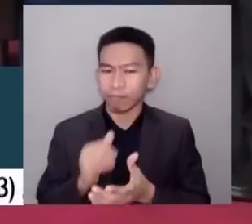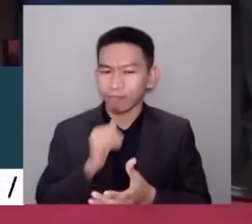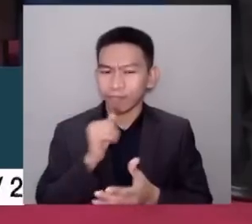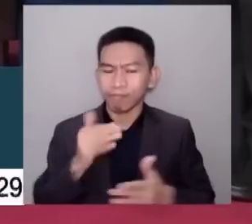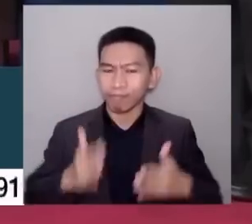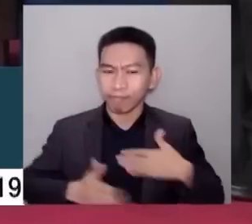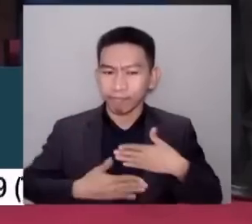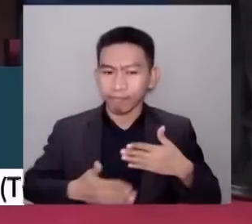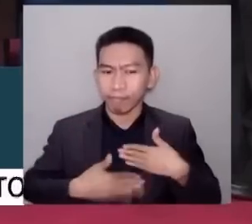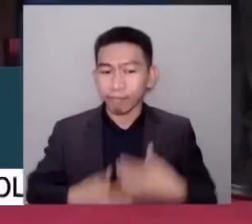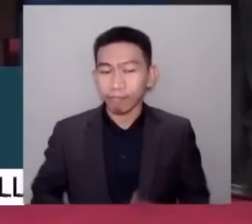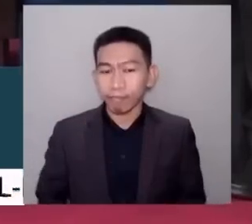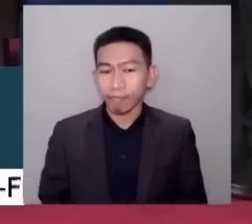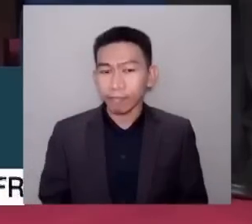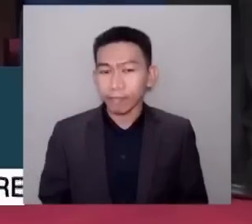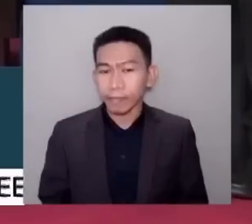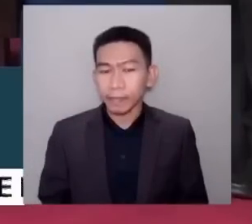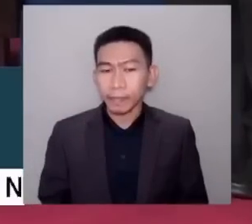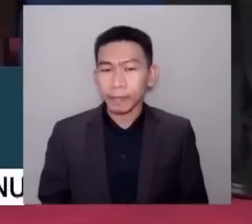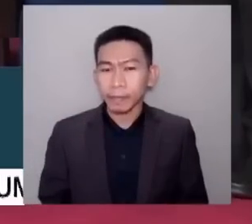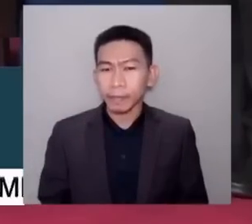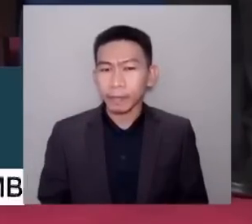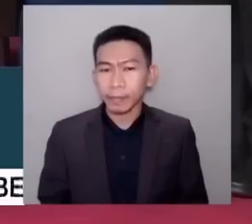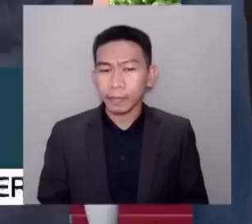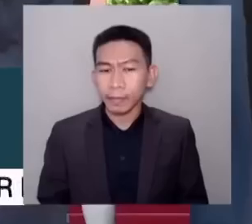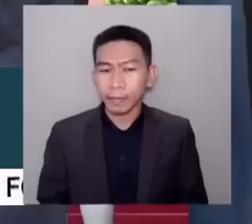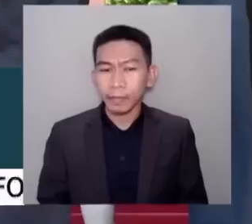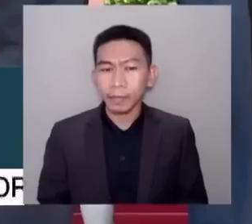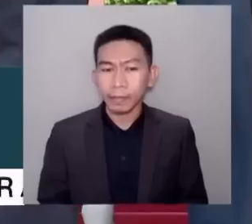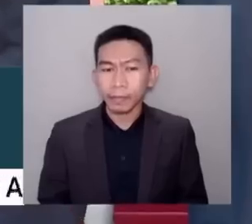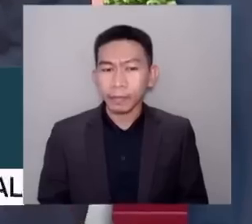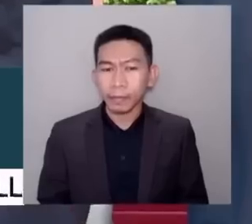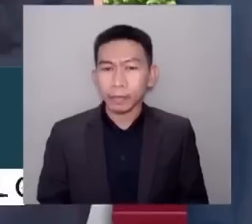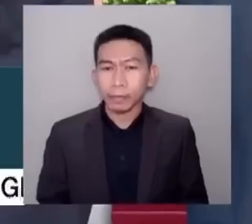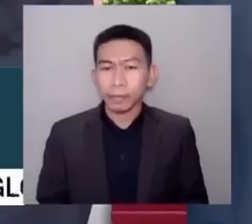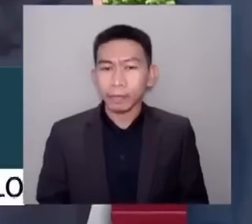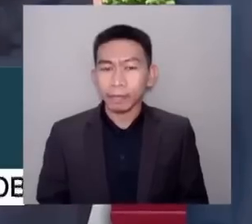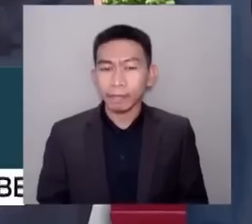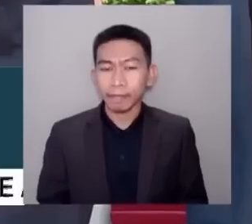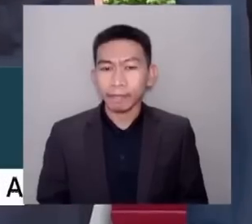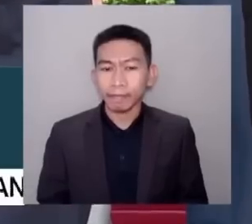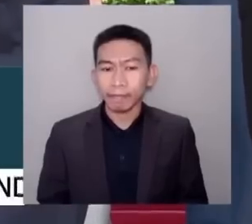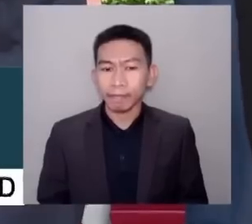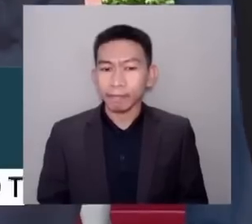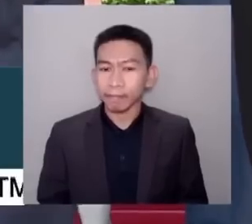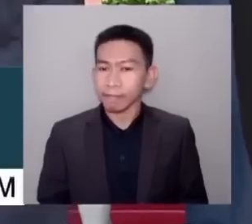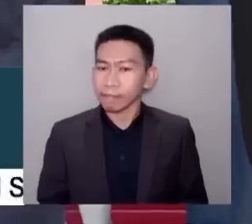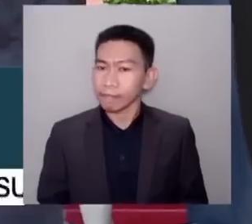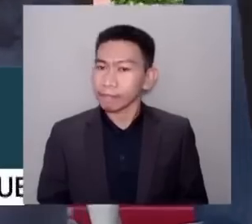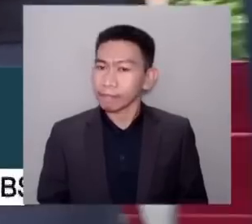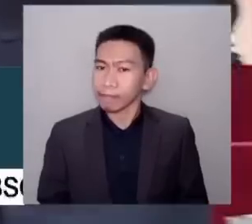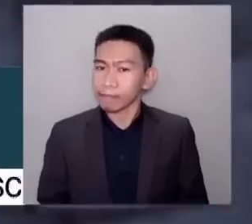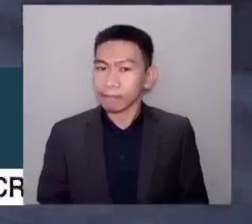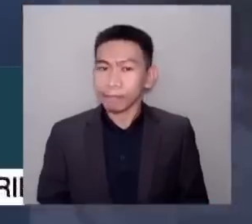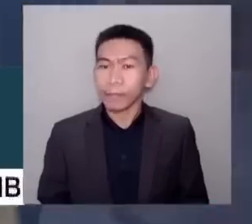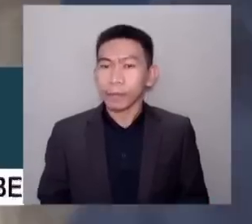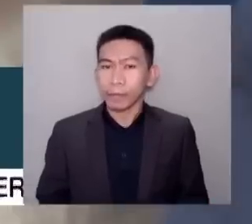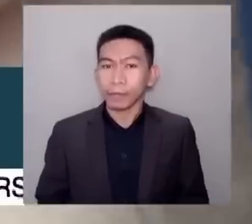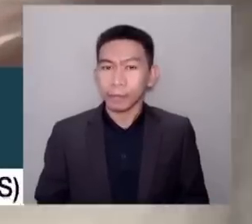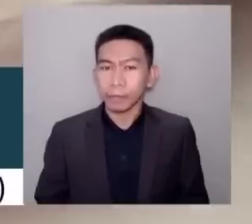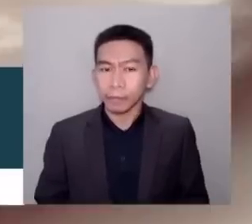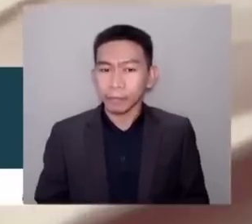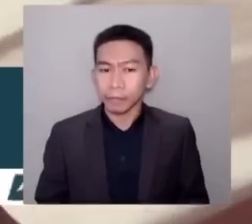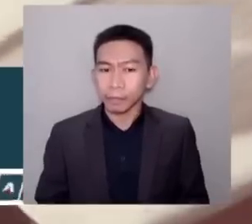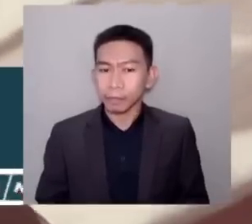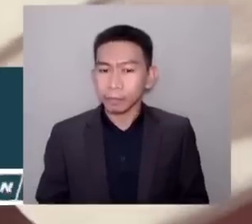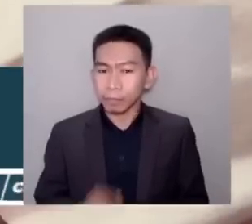bill are when either of the spouses has no capacity to perform the essential marital obligation of the marriage,